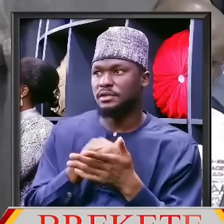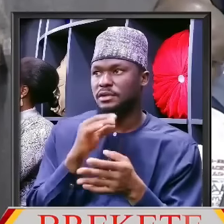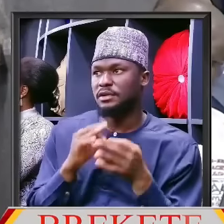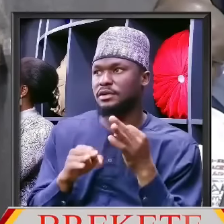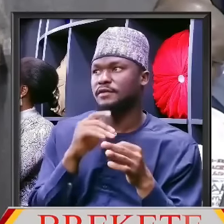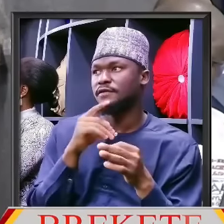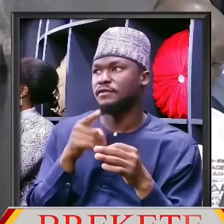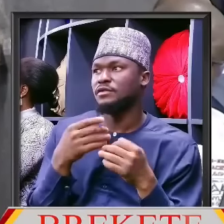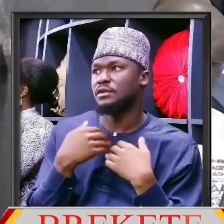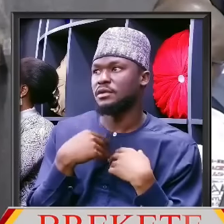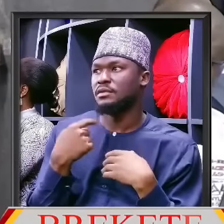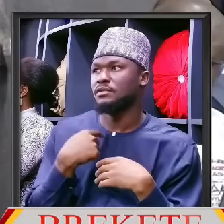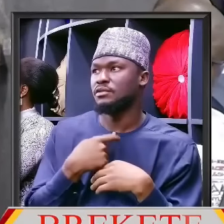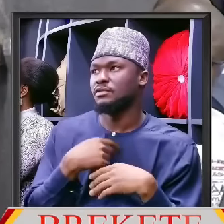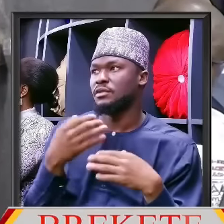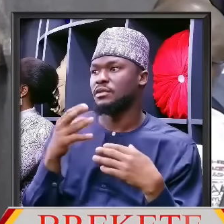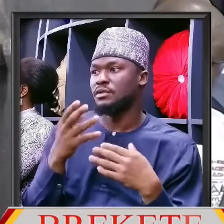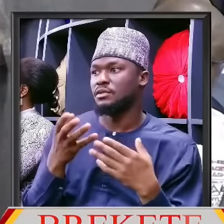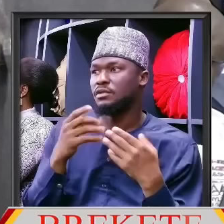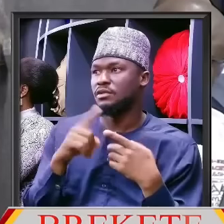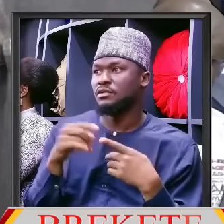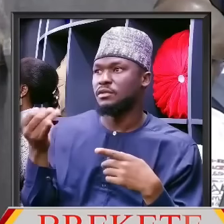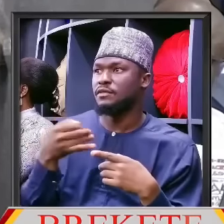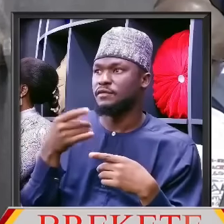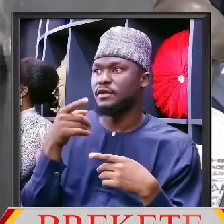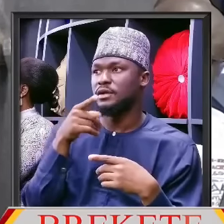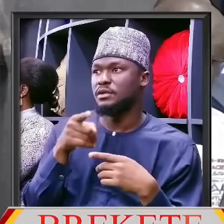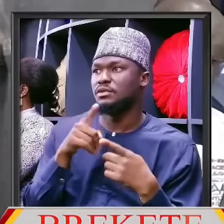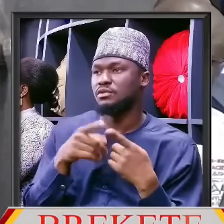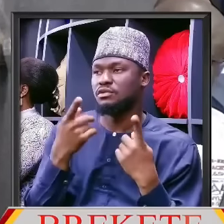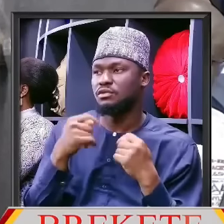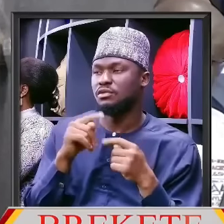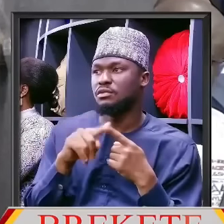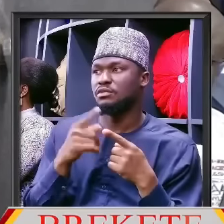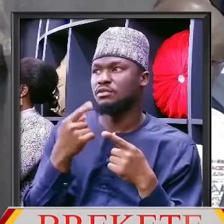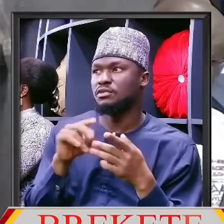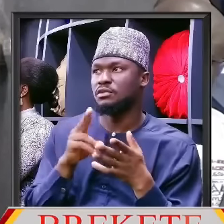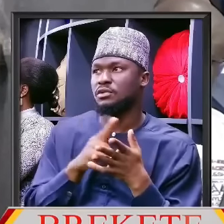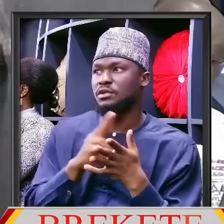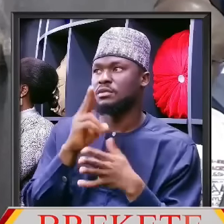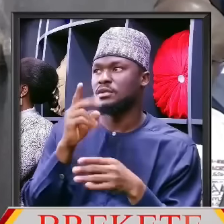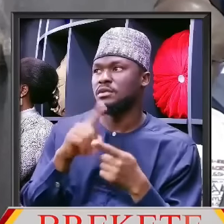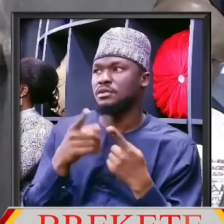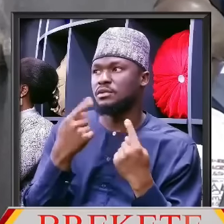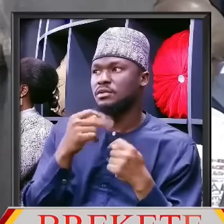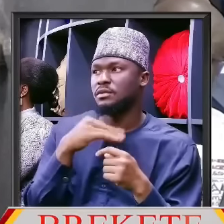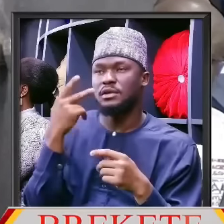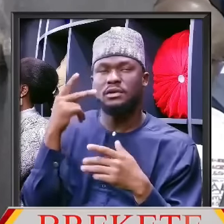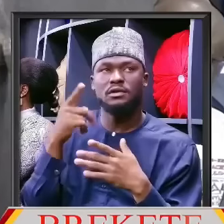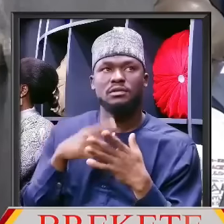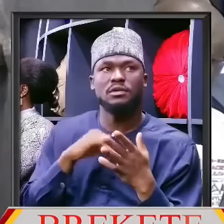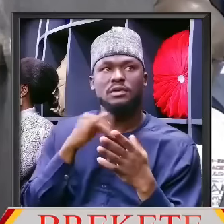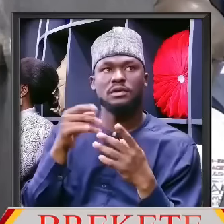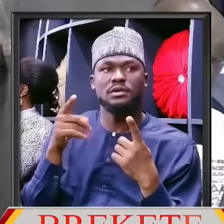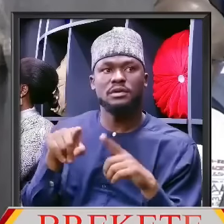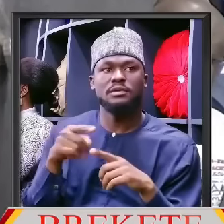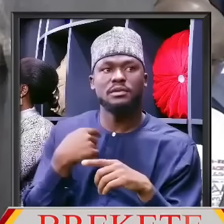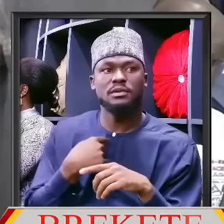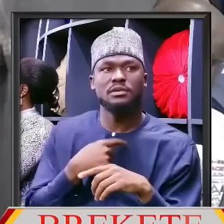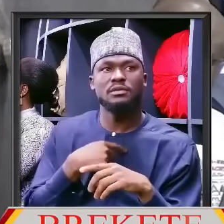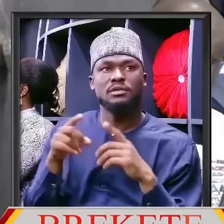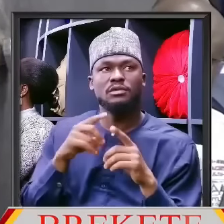time, we want to invite you to come to EPOMA. Make you come see the reality of the medical college where they talk about. We don't do induction